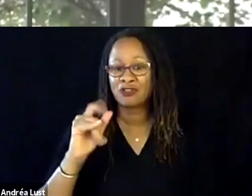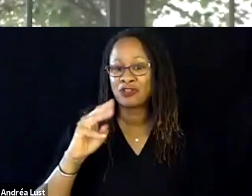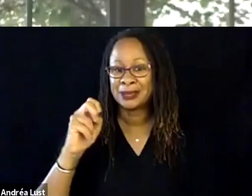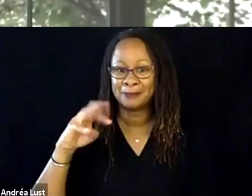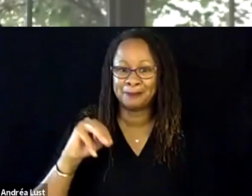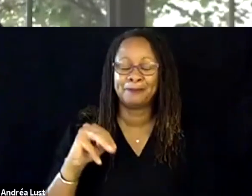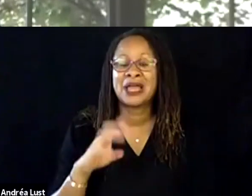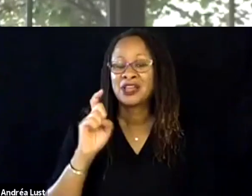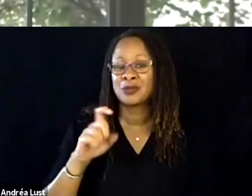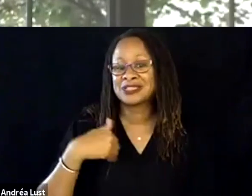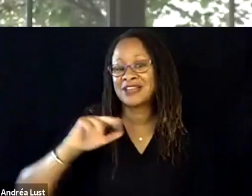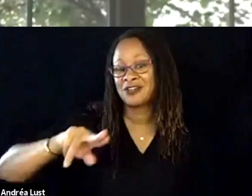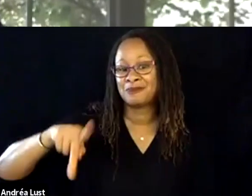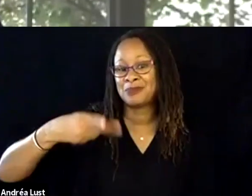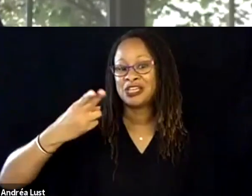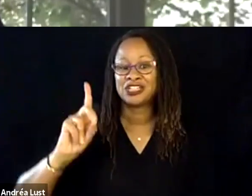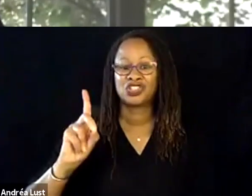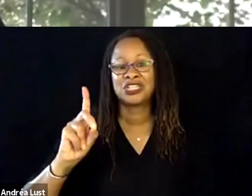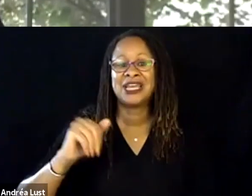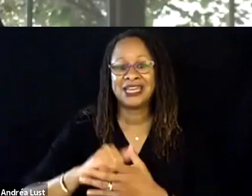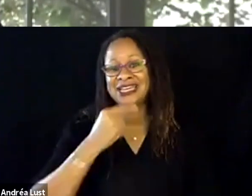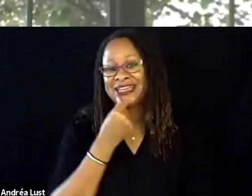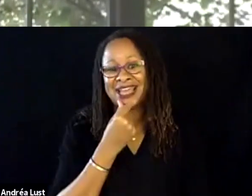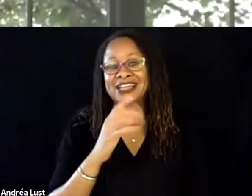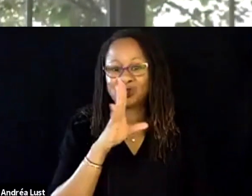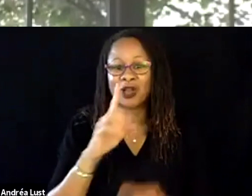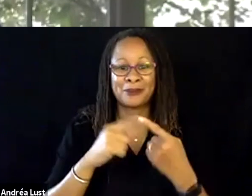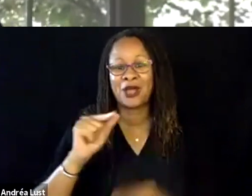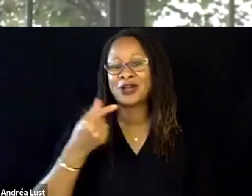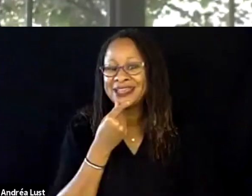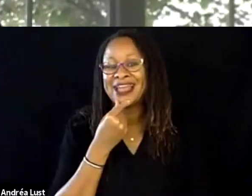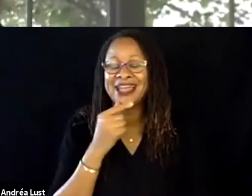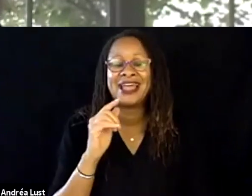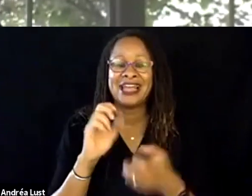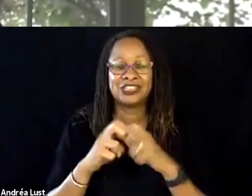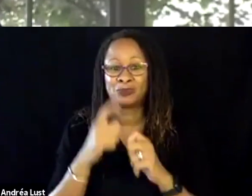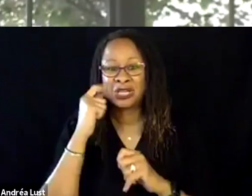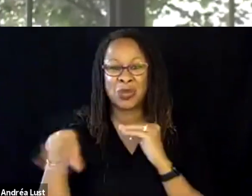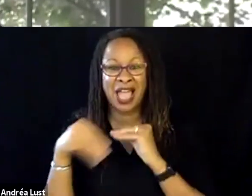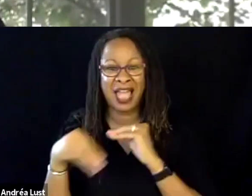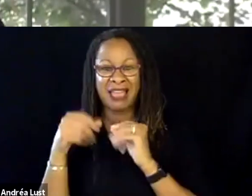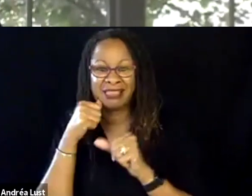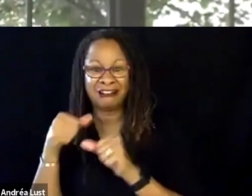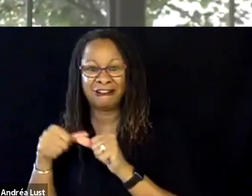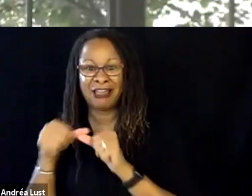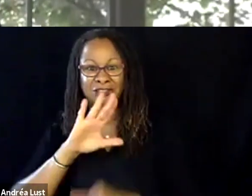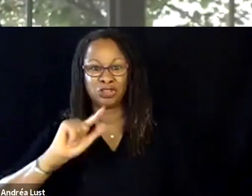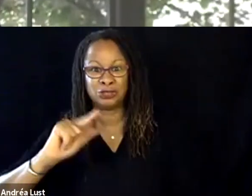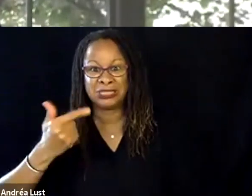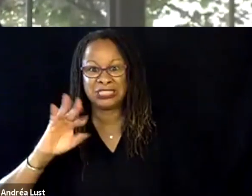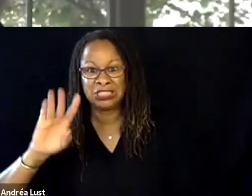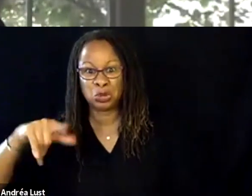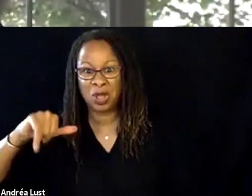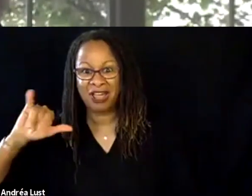that you have to have a PhD in gay to be able to speak about gay issues these days, because we keep adding letters and acronyms, et cetera, which